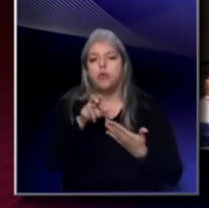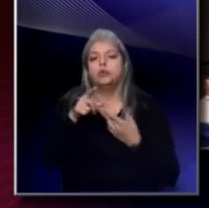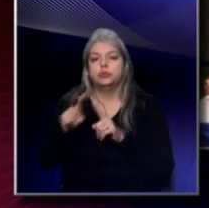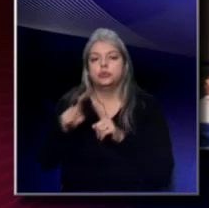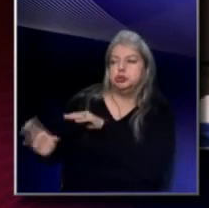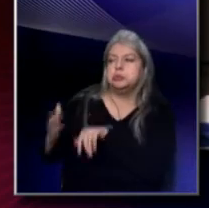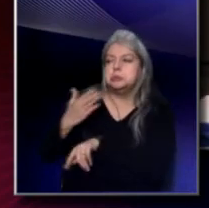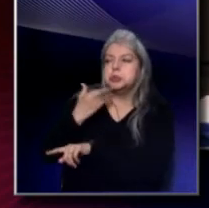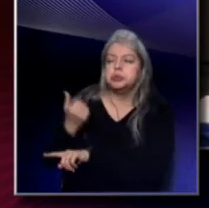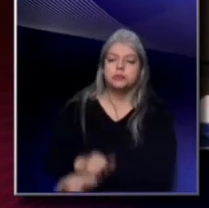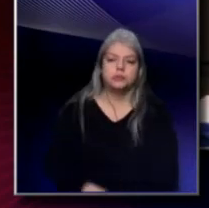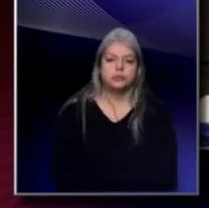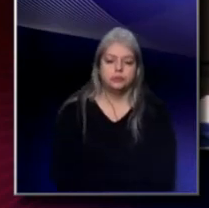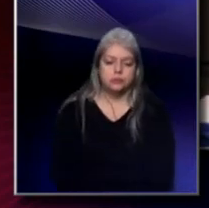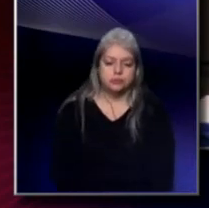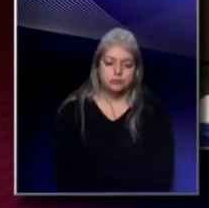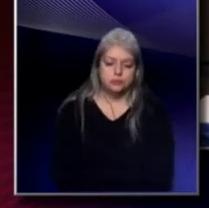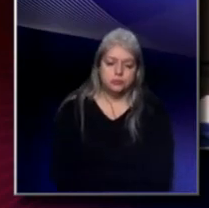Yeah.